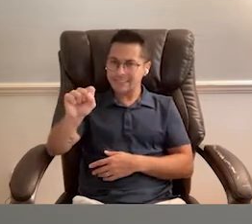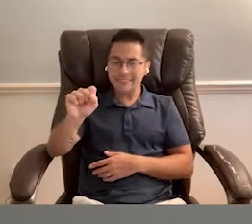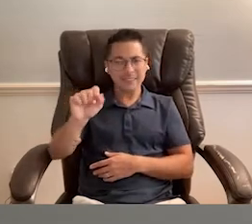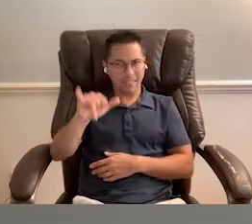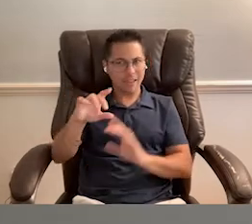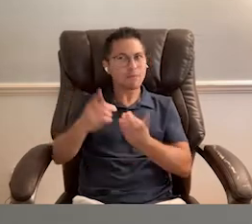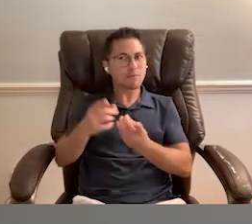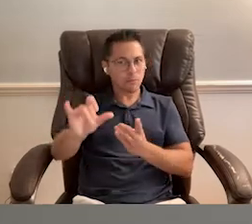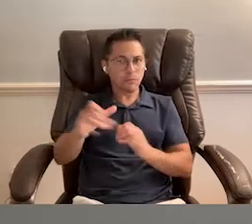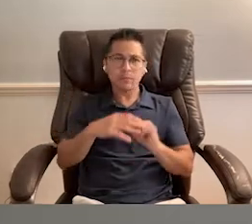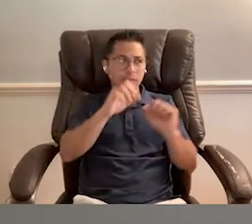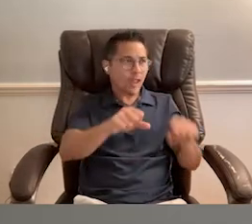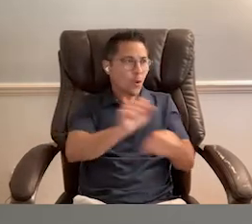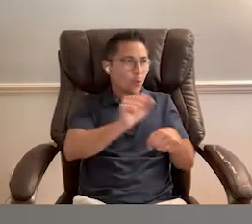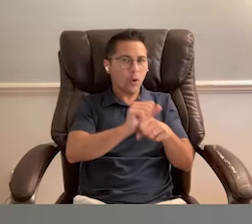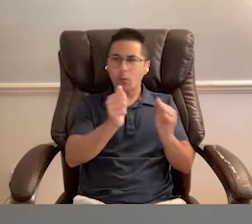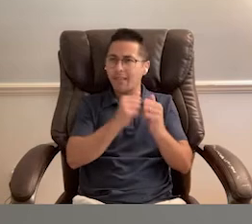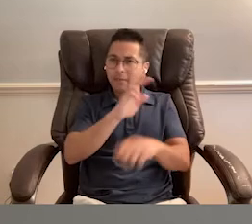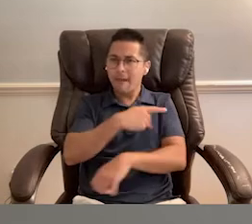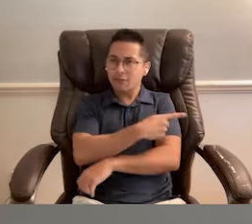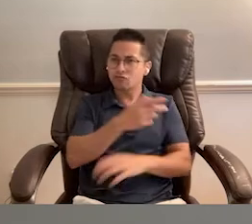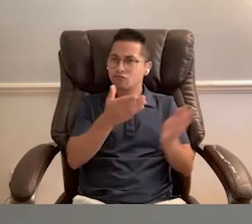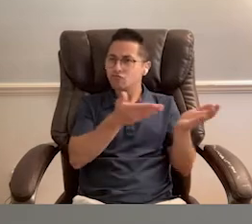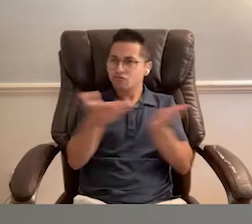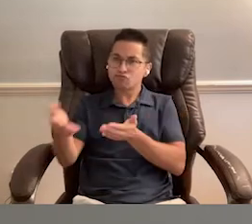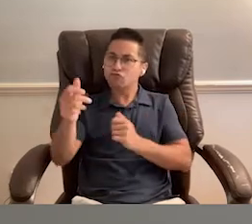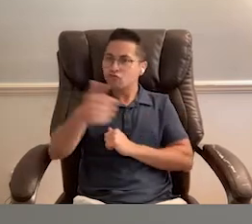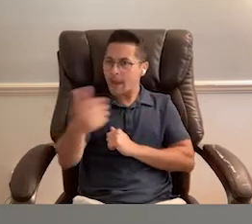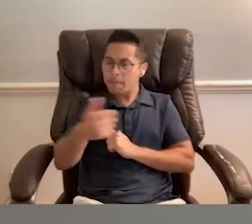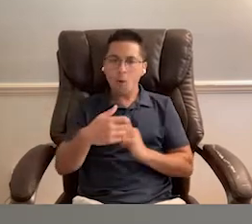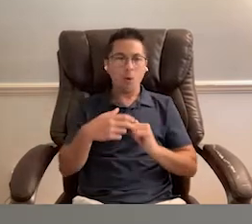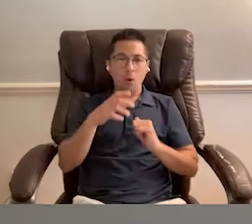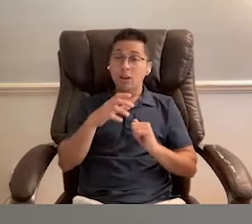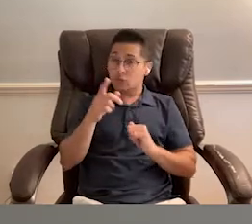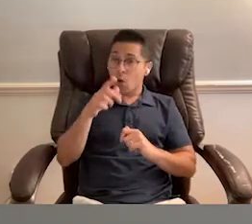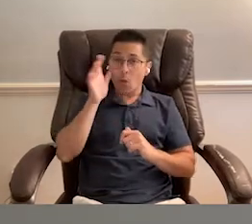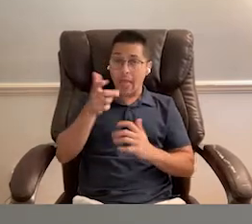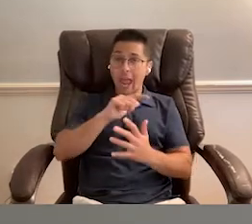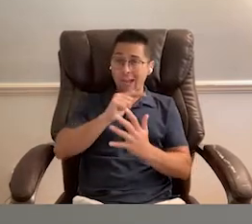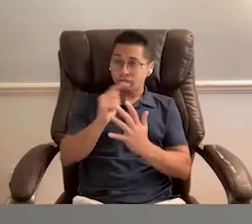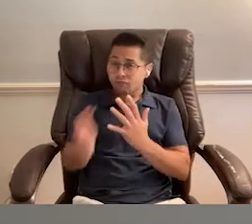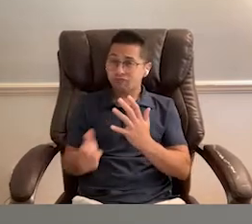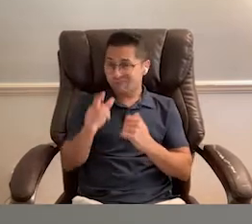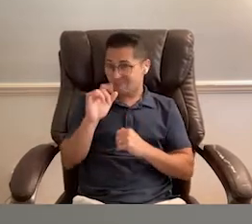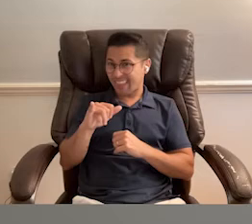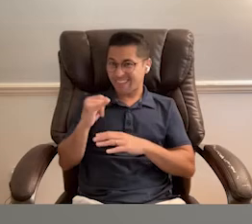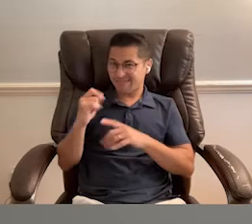in, I don't know, patient transporter. They can work in that department. So they rotate those